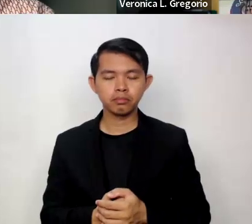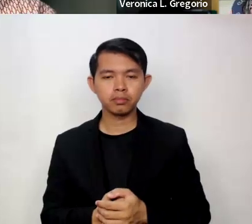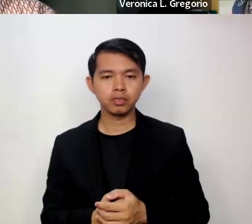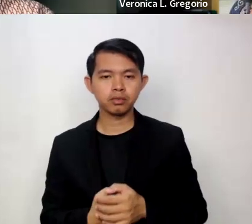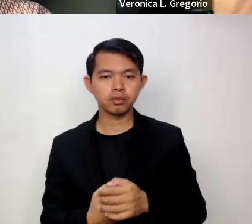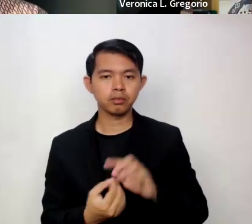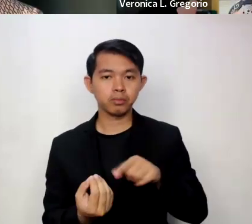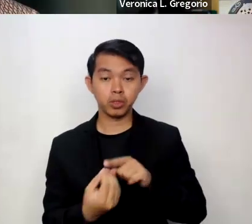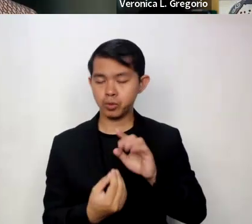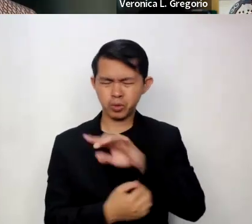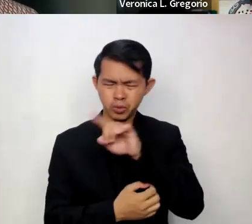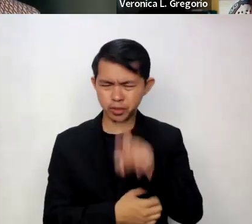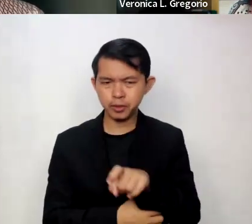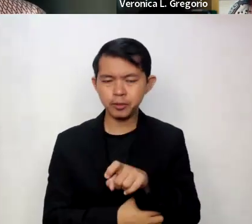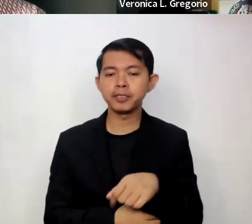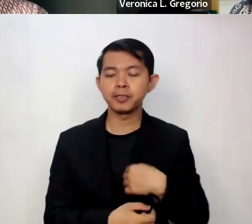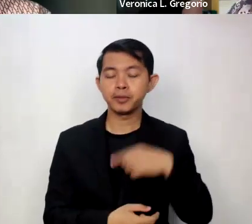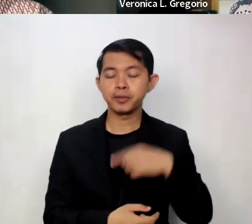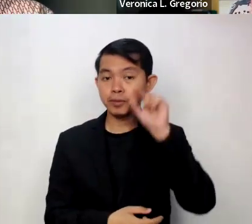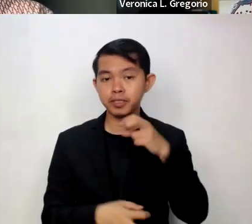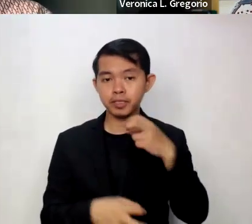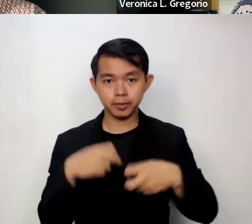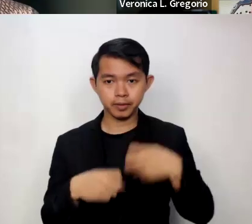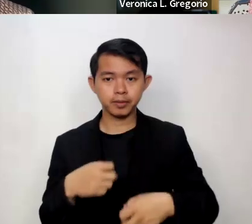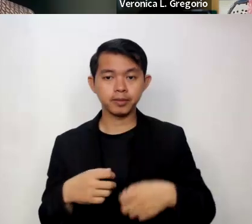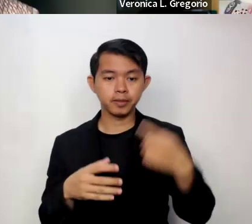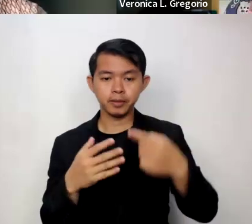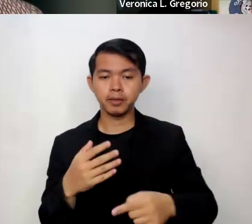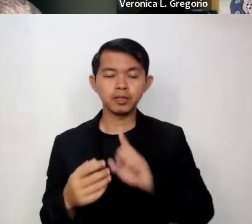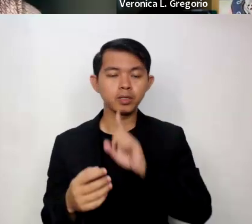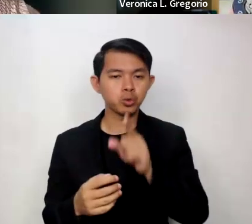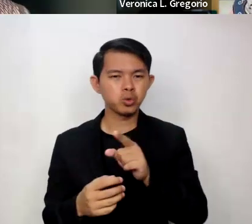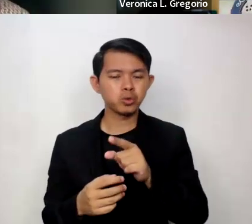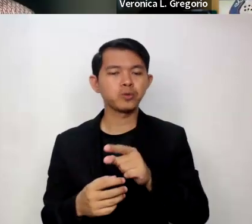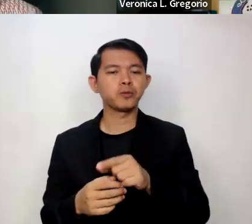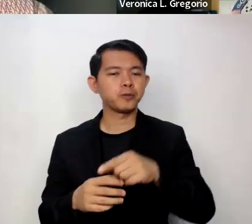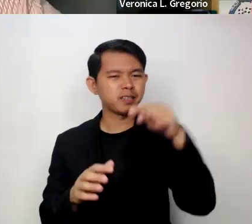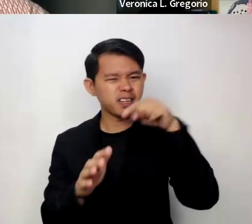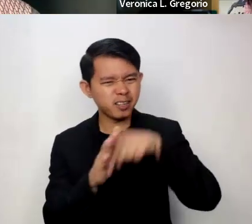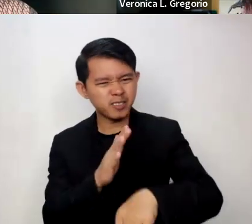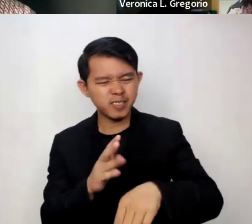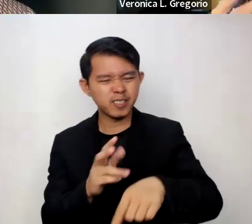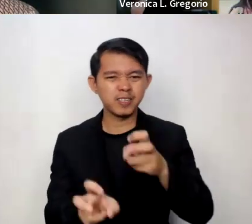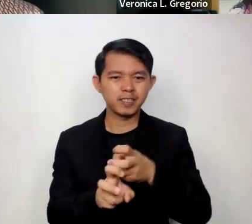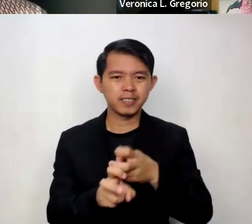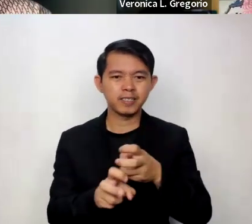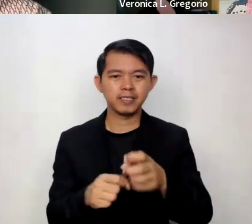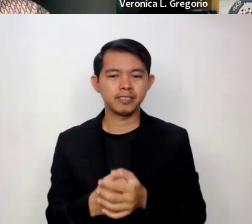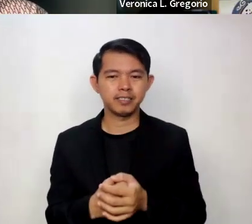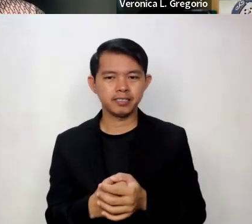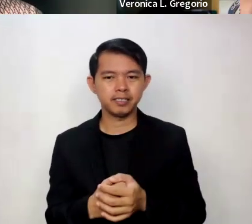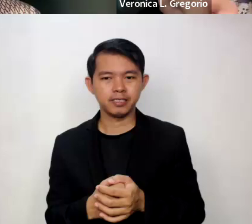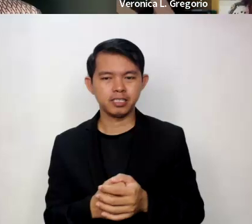to just say that gender issues are really, really complex, right? So tied up siya with